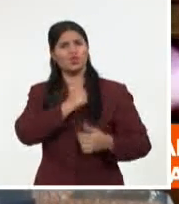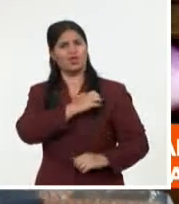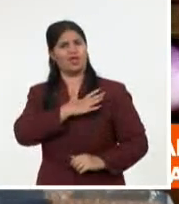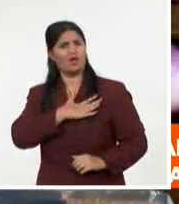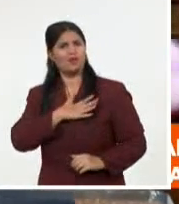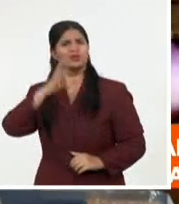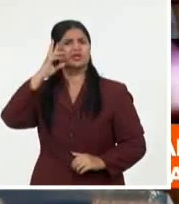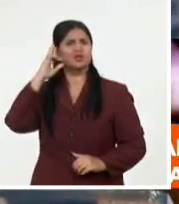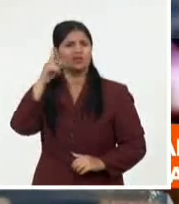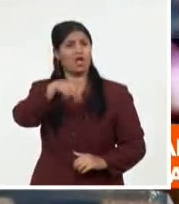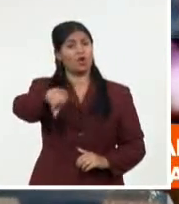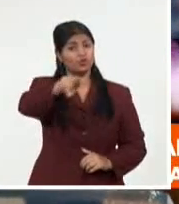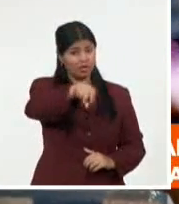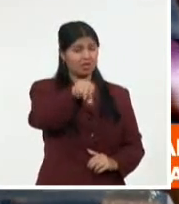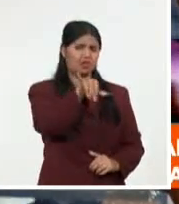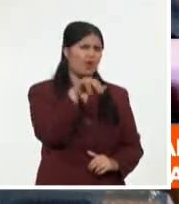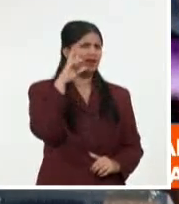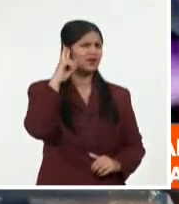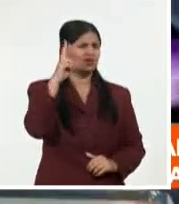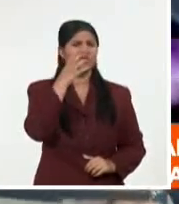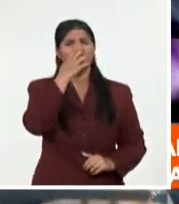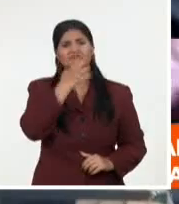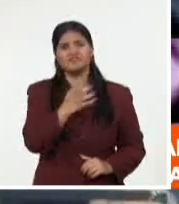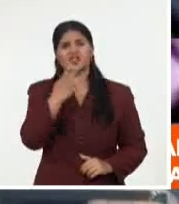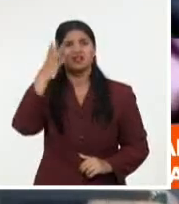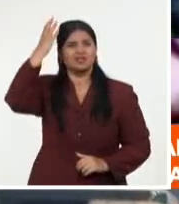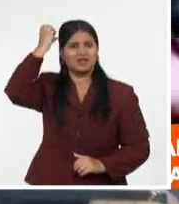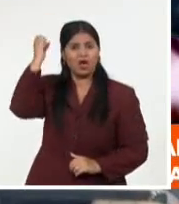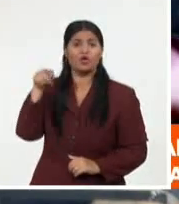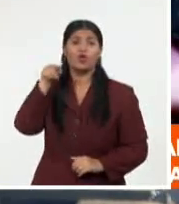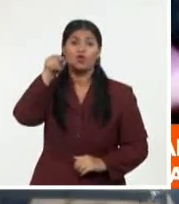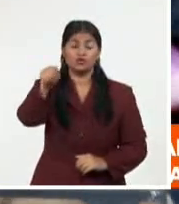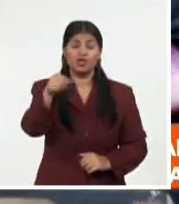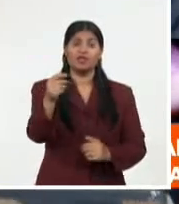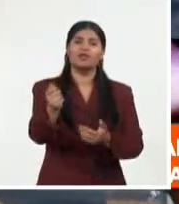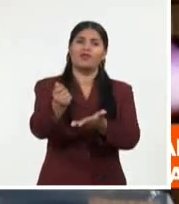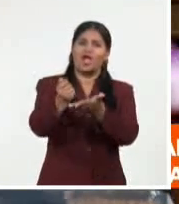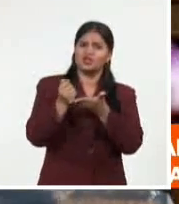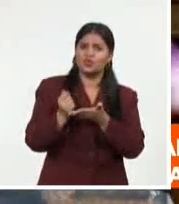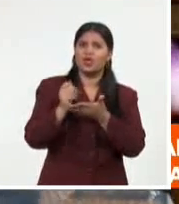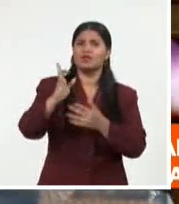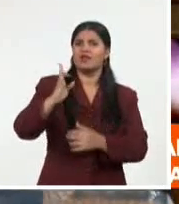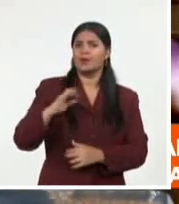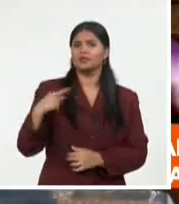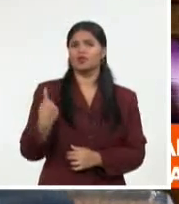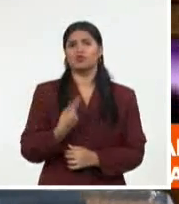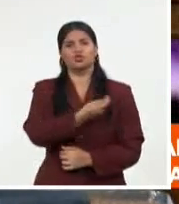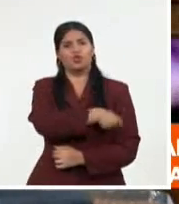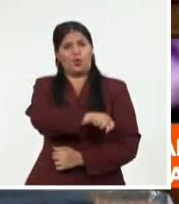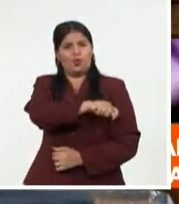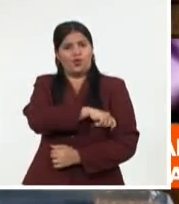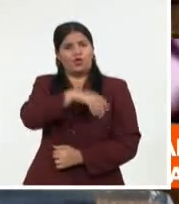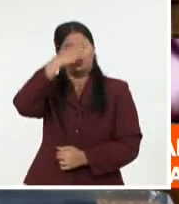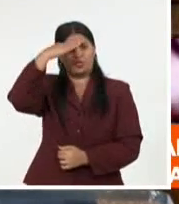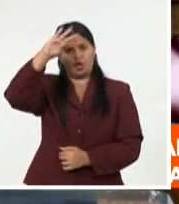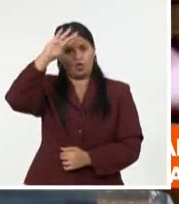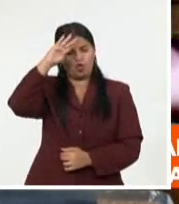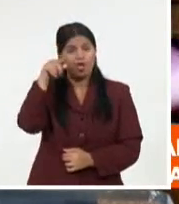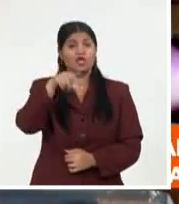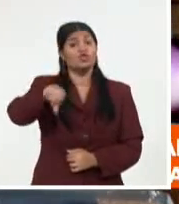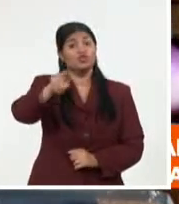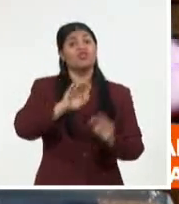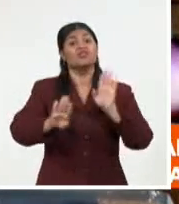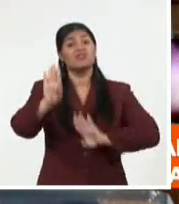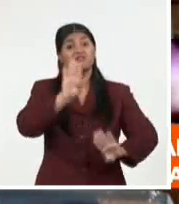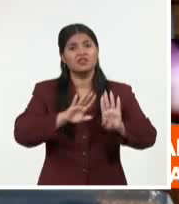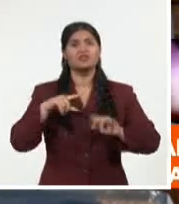Fidel, Raúl, el pueblo de Cuba y su revolución. Dear people of St. Vincent and the Granadines, and our brothers